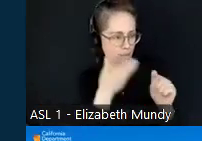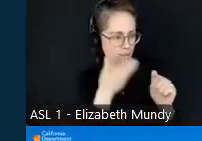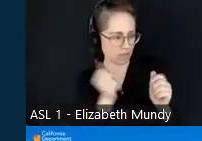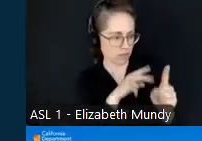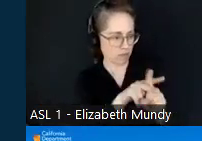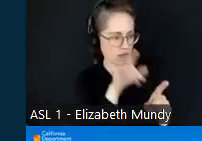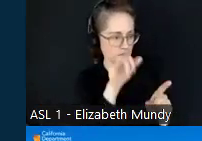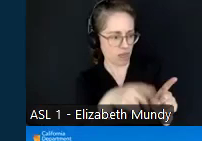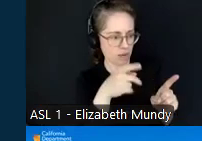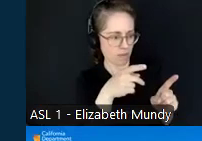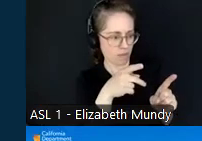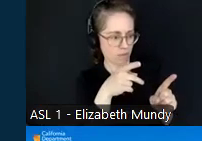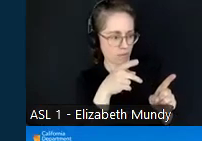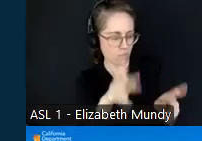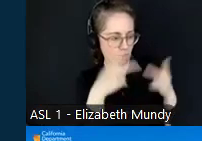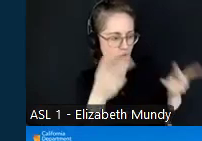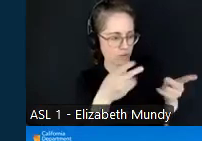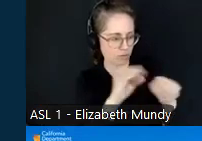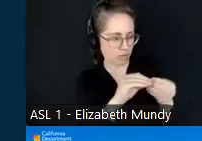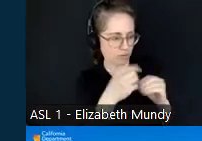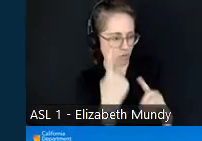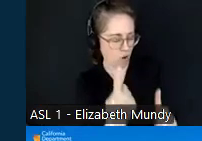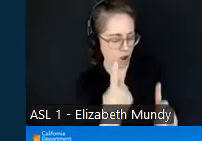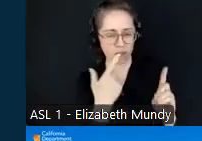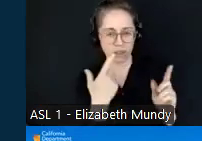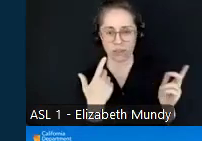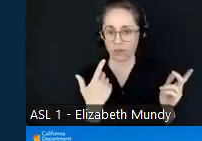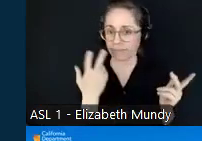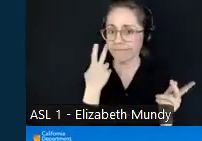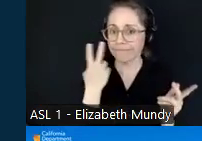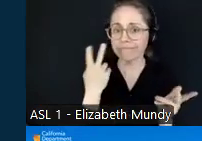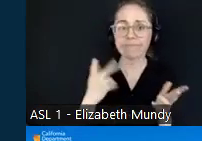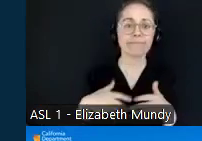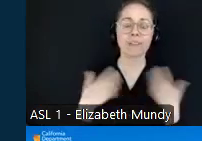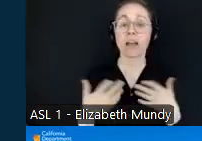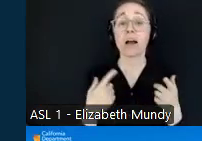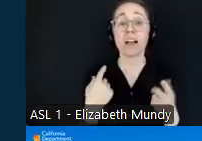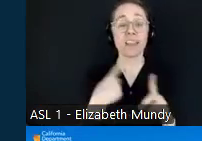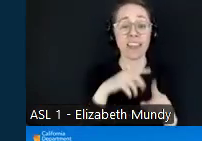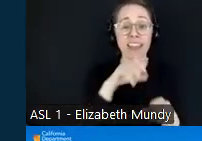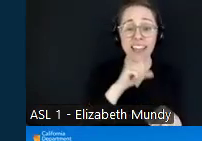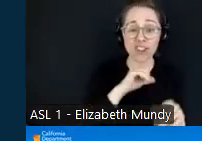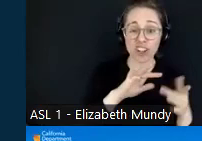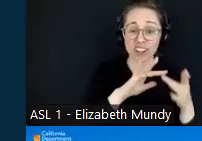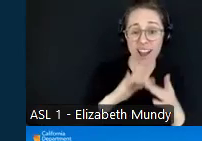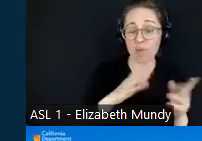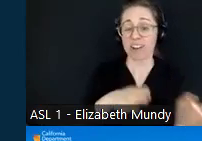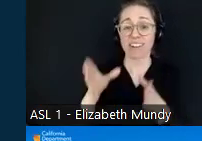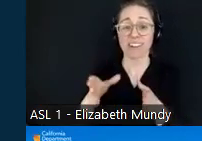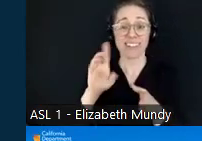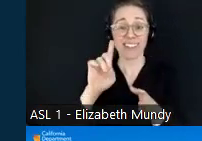how we can prepare and equip the aging network, the disability community